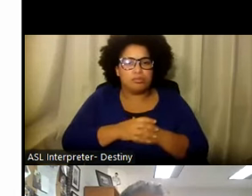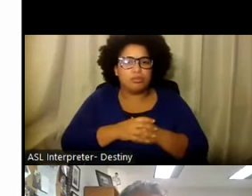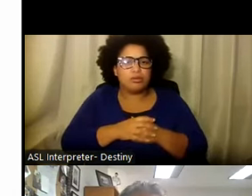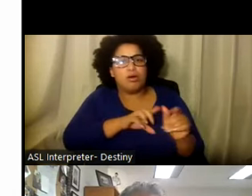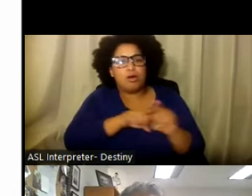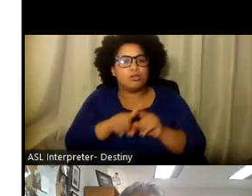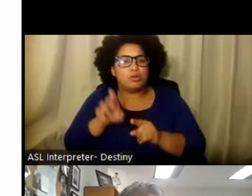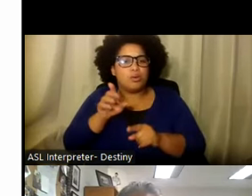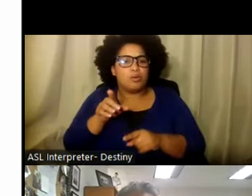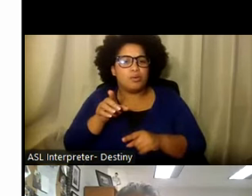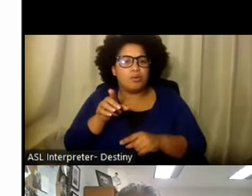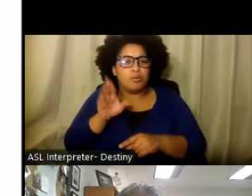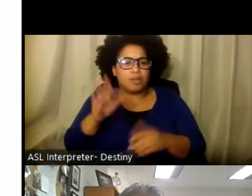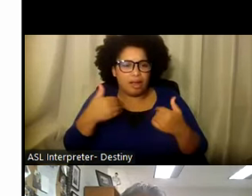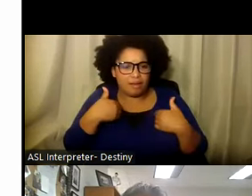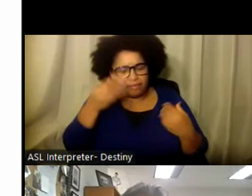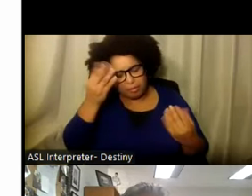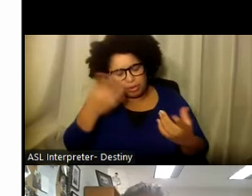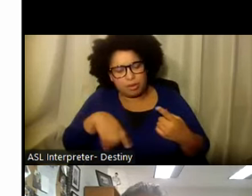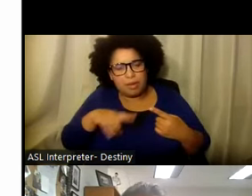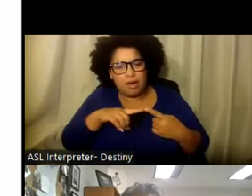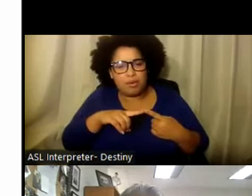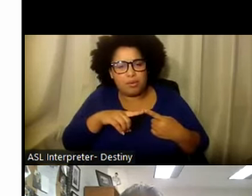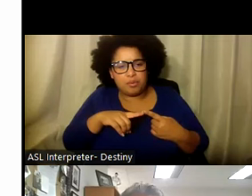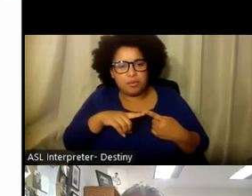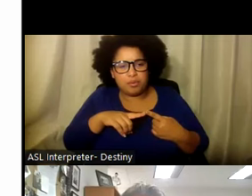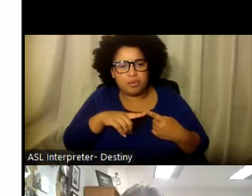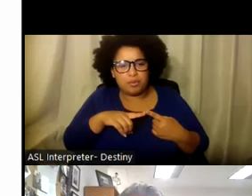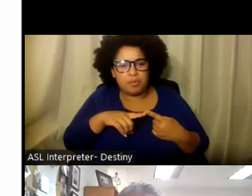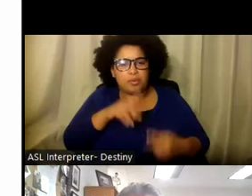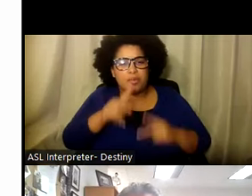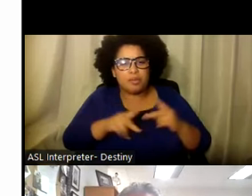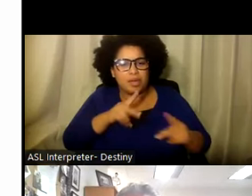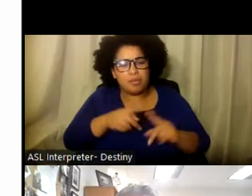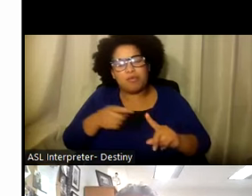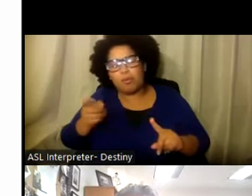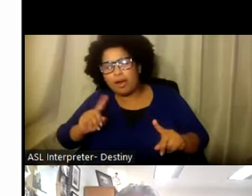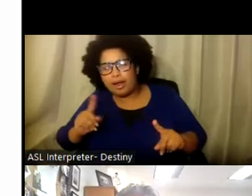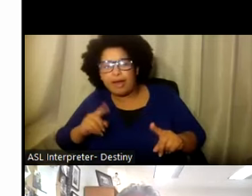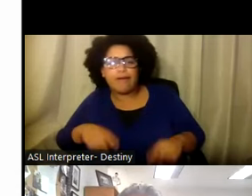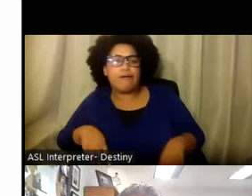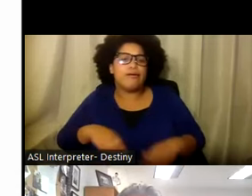we'll put information about the demographics, where people are coming from,